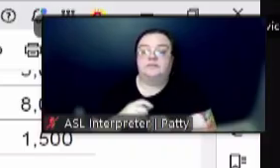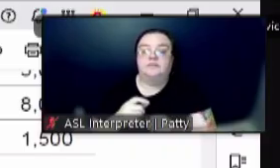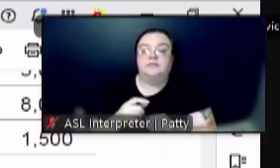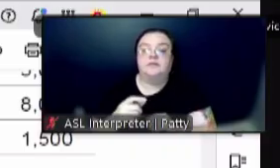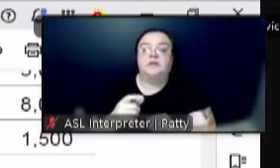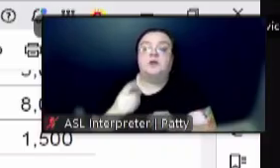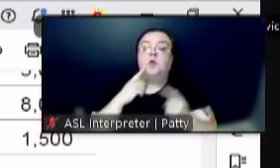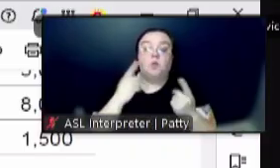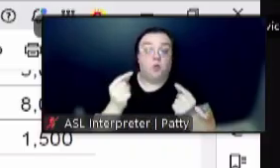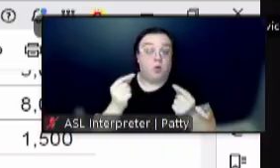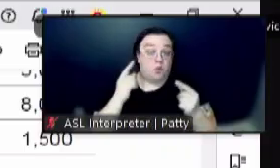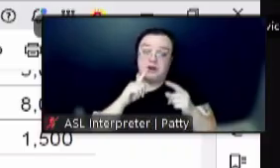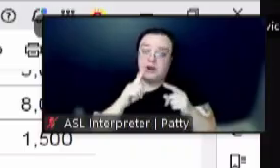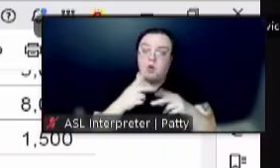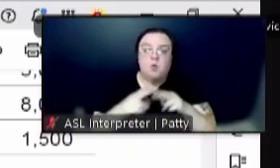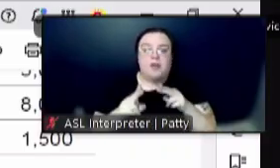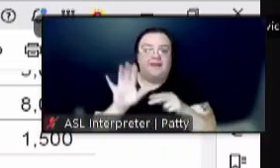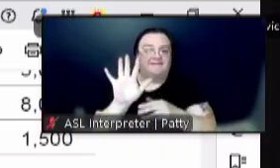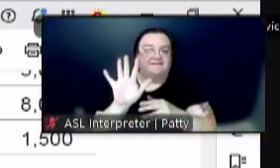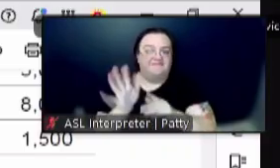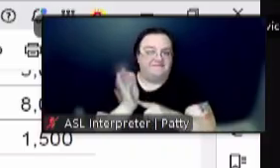quick 5-minute break, folks.